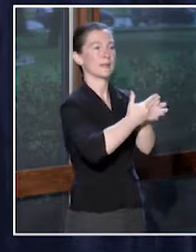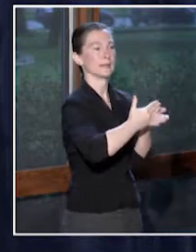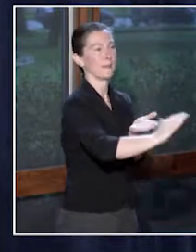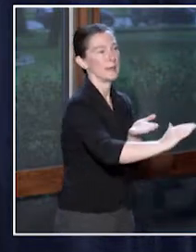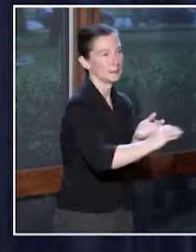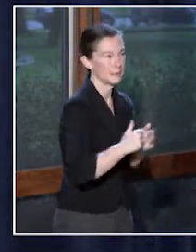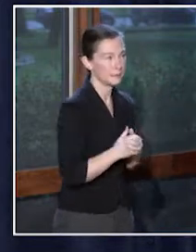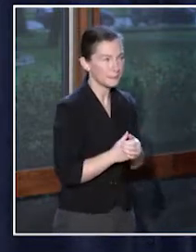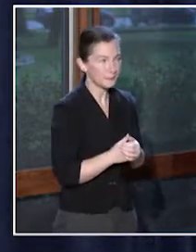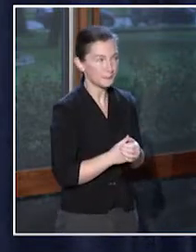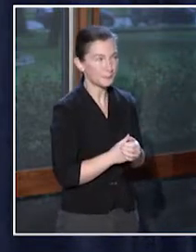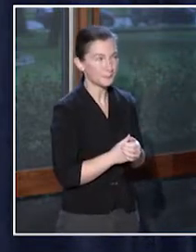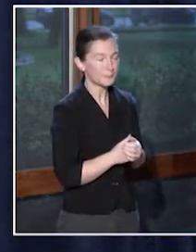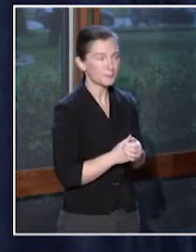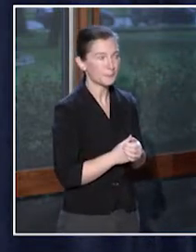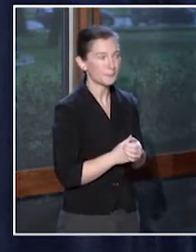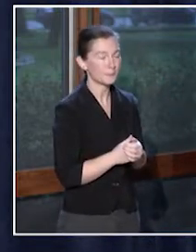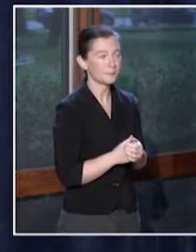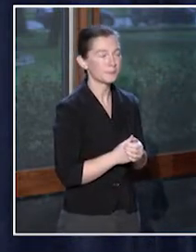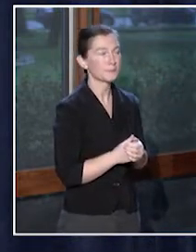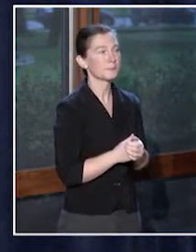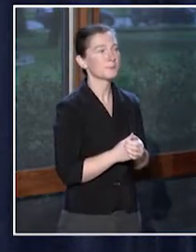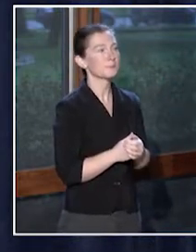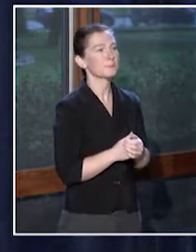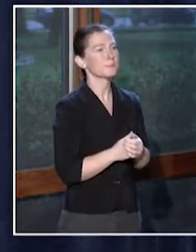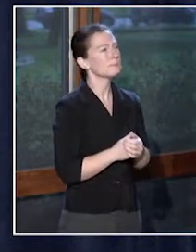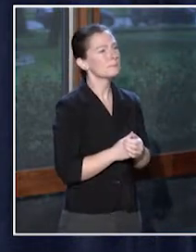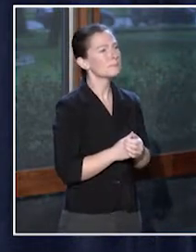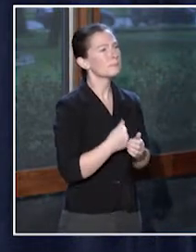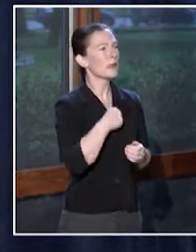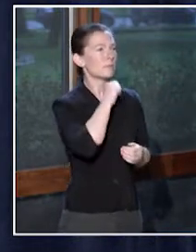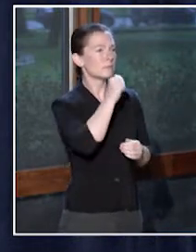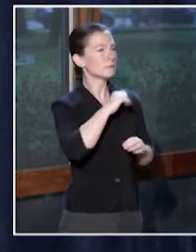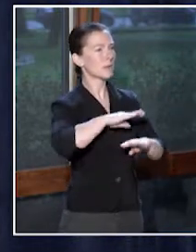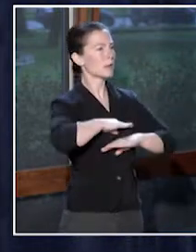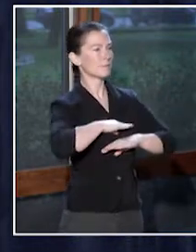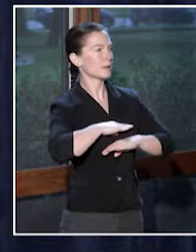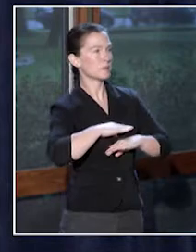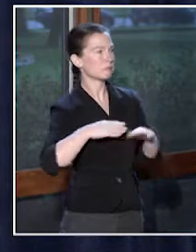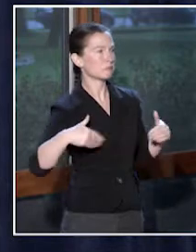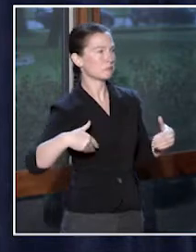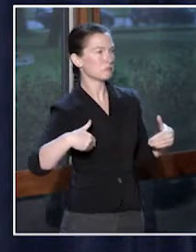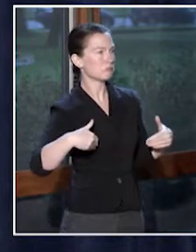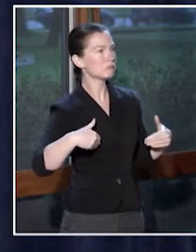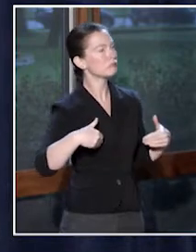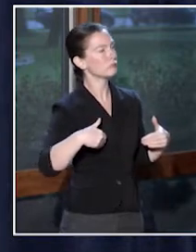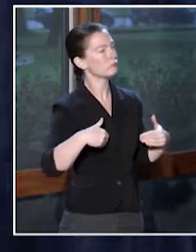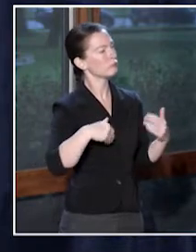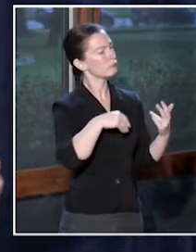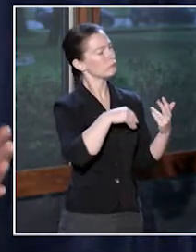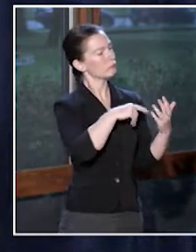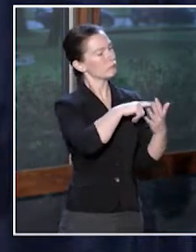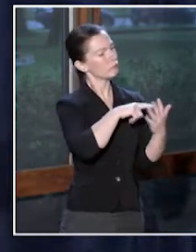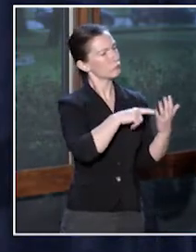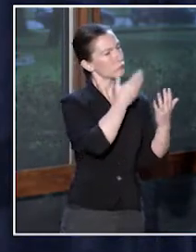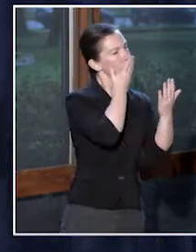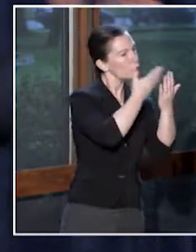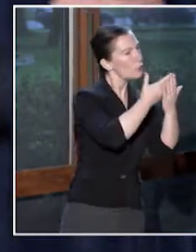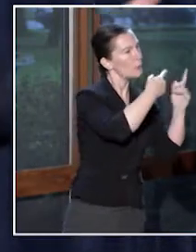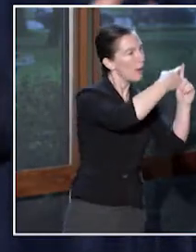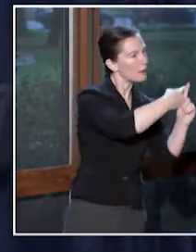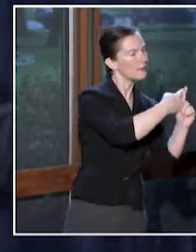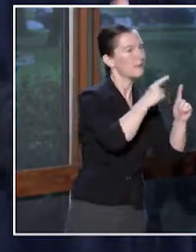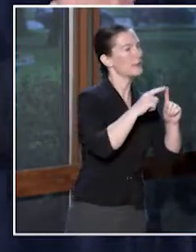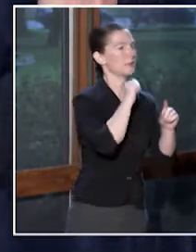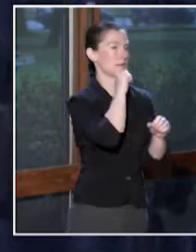what? I'm not satisfied with this. I think it's good. I think it's positive. But it's not big enough. It's